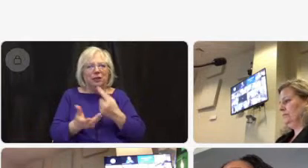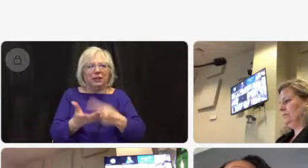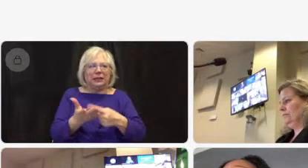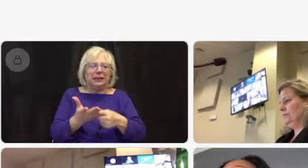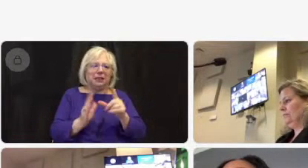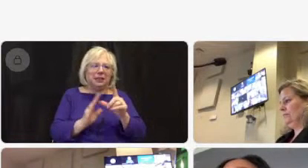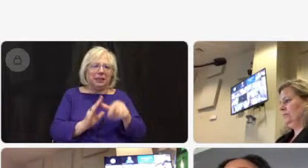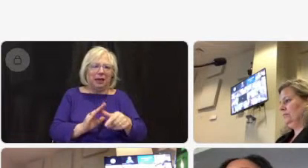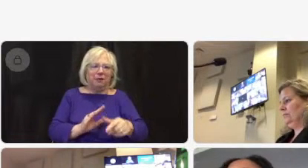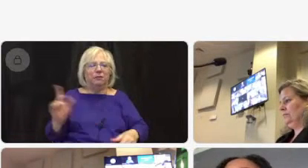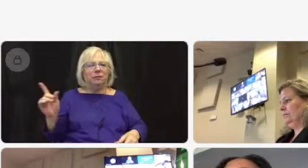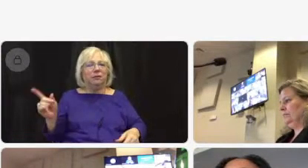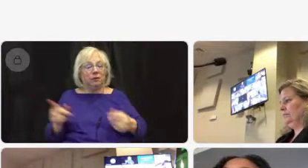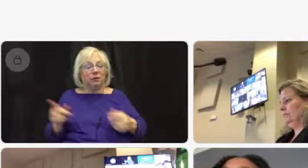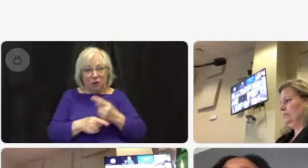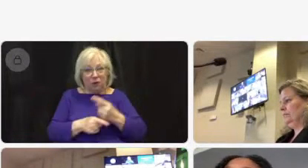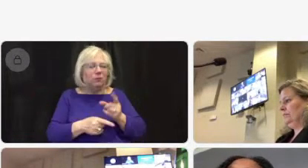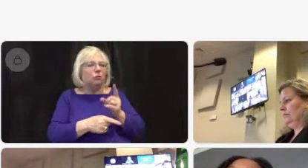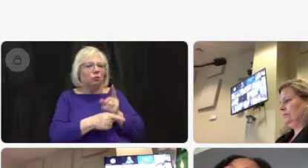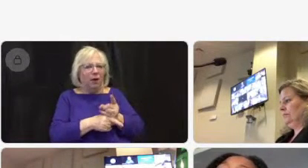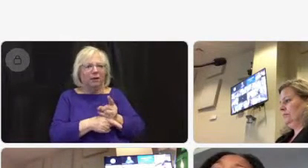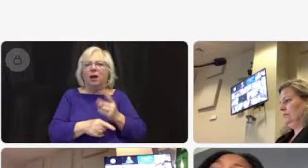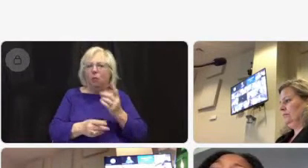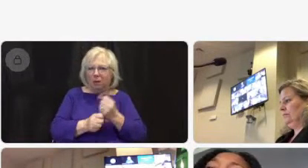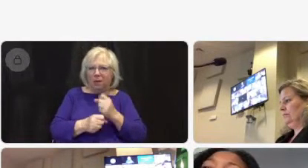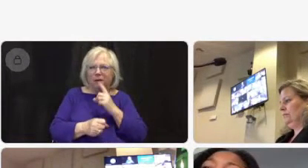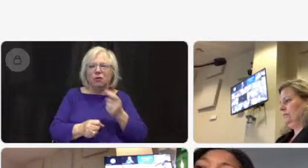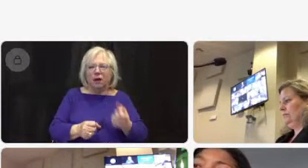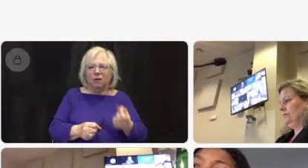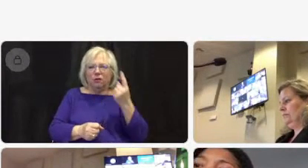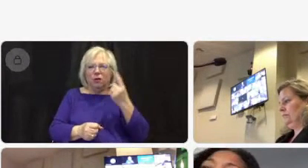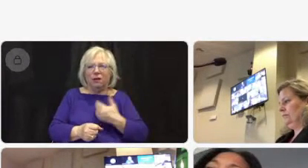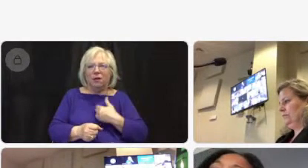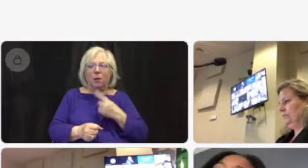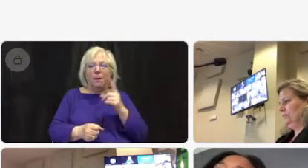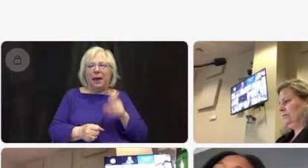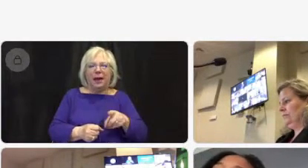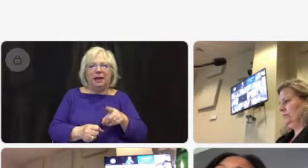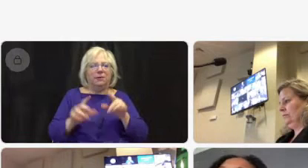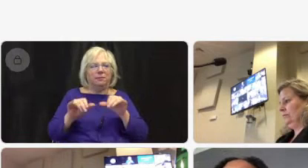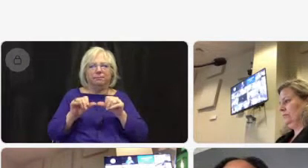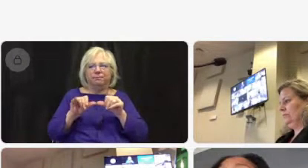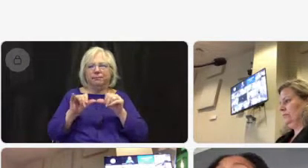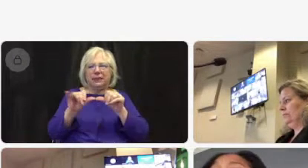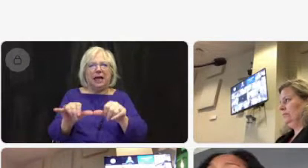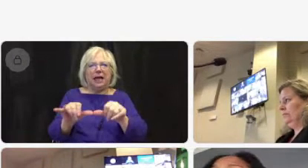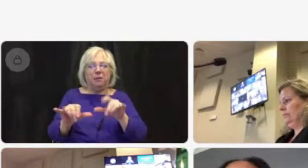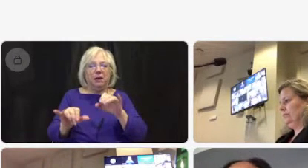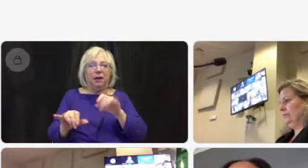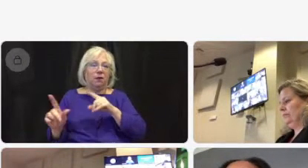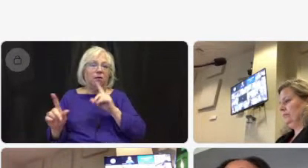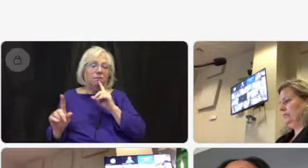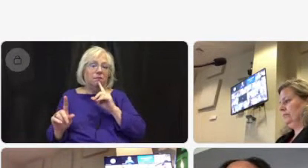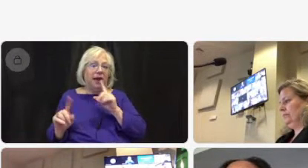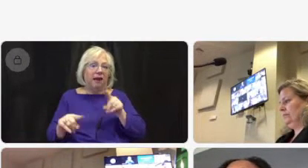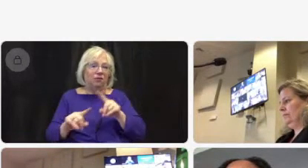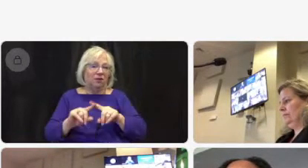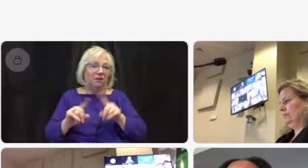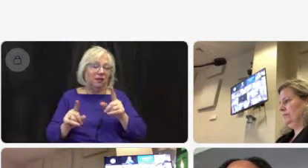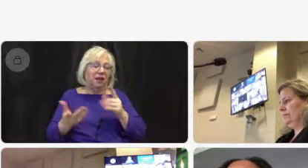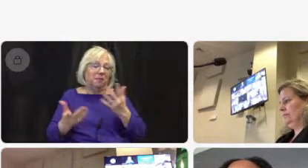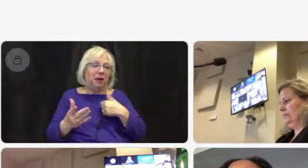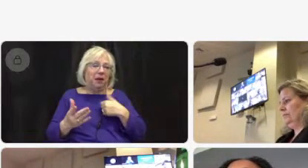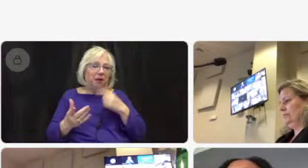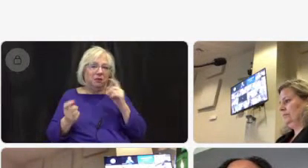later, correct? Correct. Okay, I just wanted to make sure I understood. So my answer is unchanged. If that would have been a different answer, then I would have changed my answer. Okay, thank you,